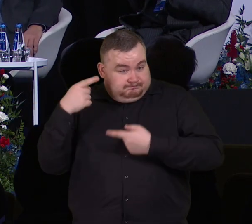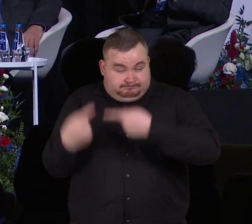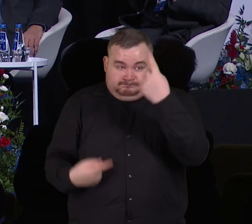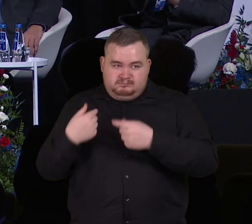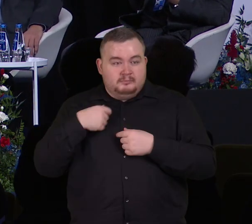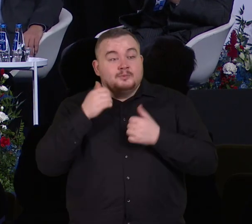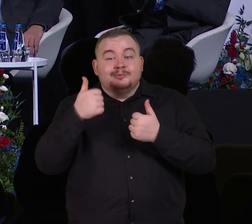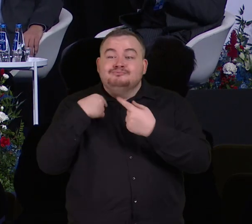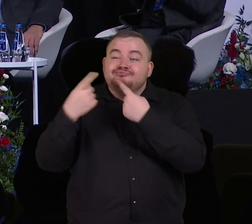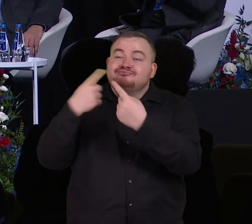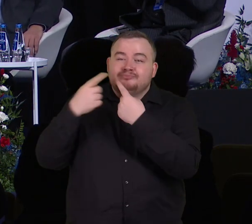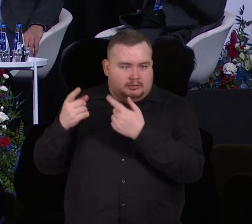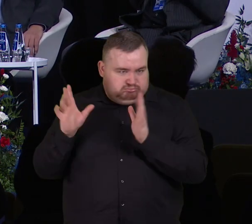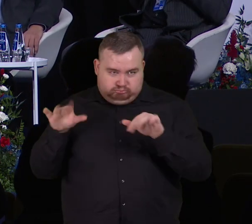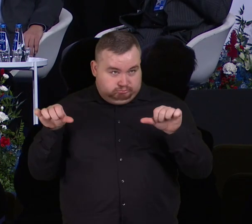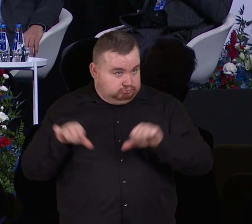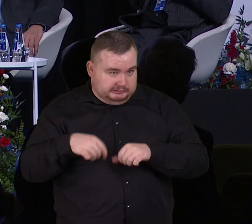of ITI.